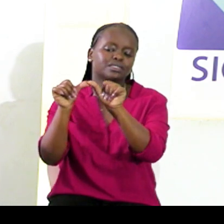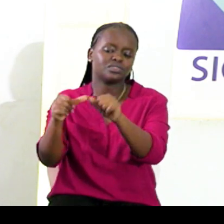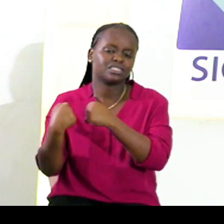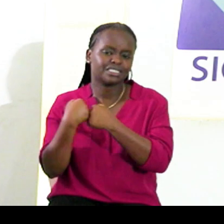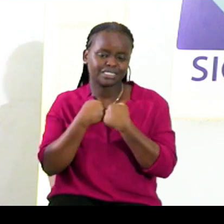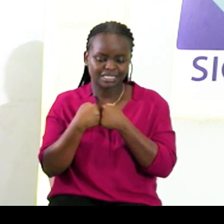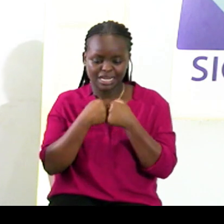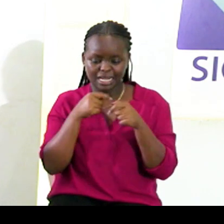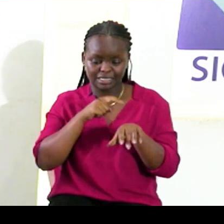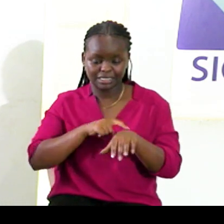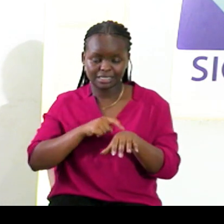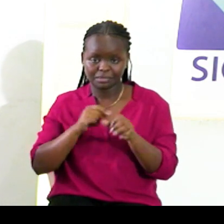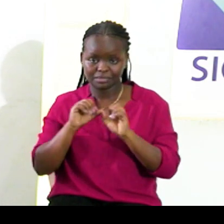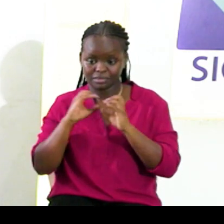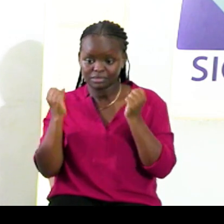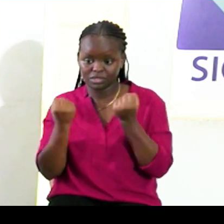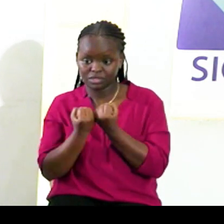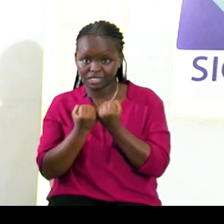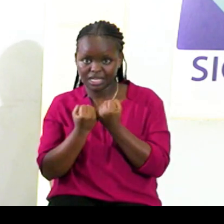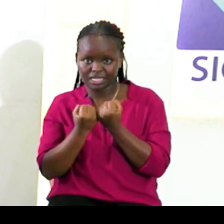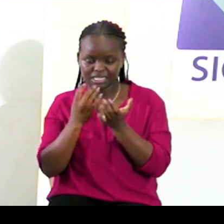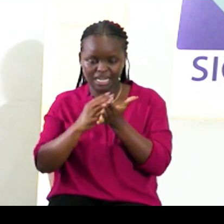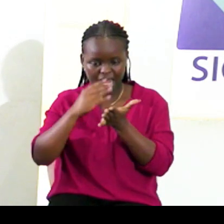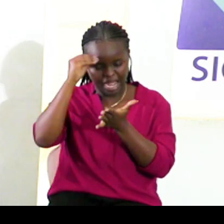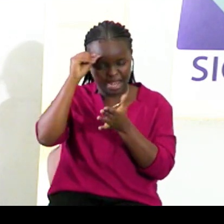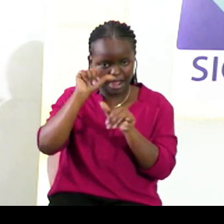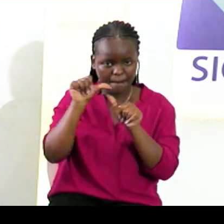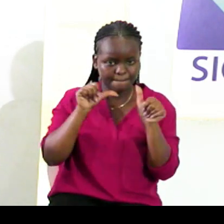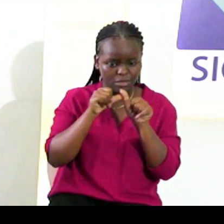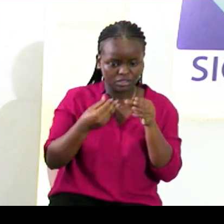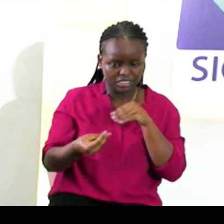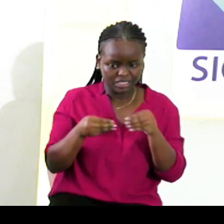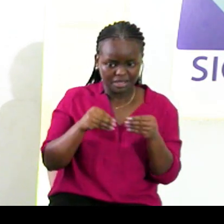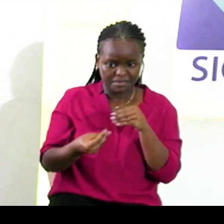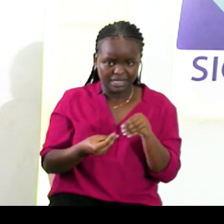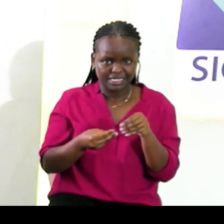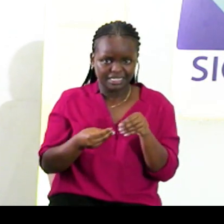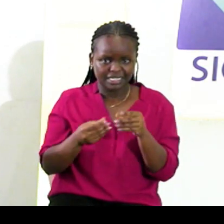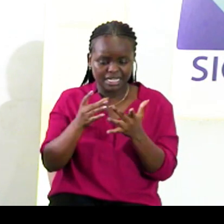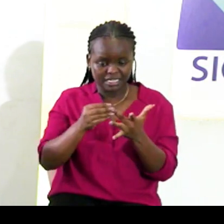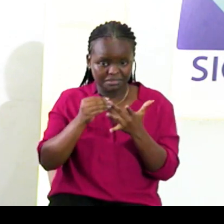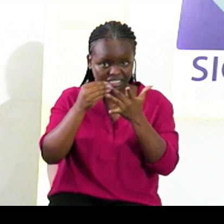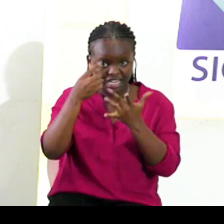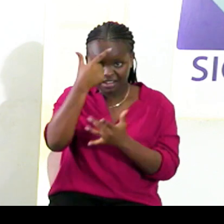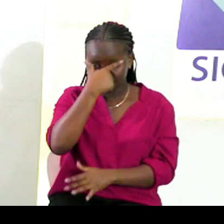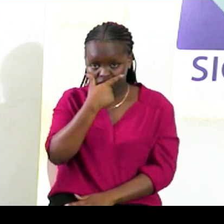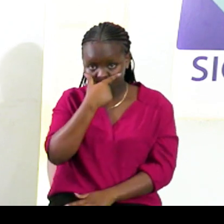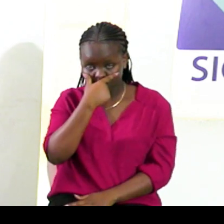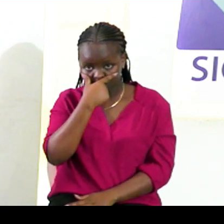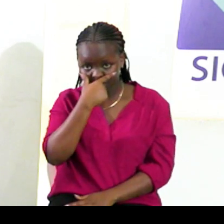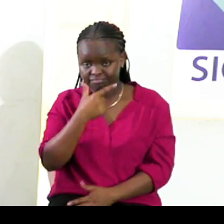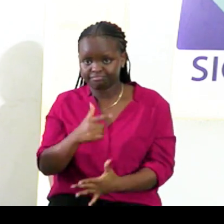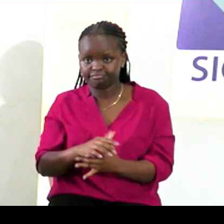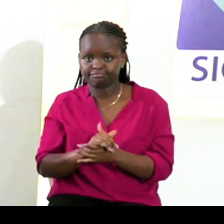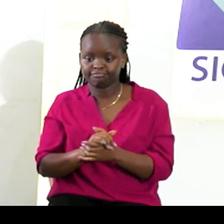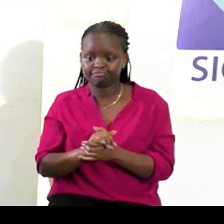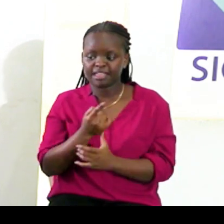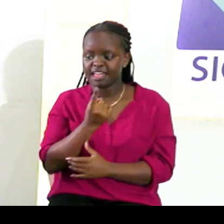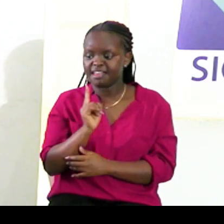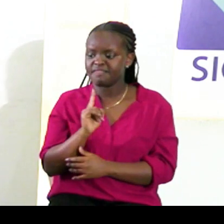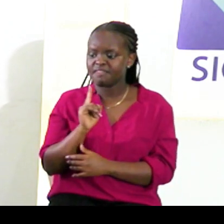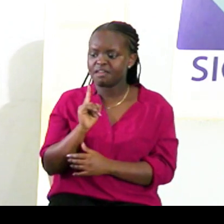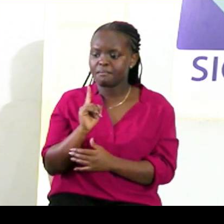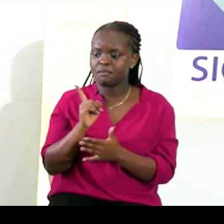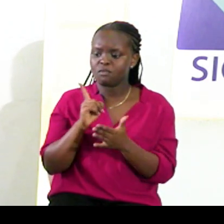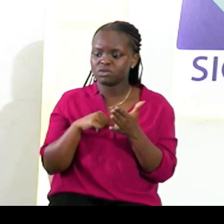when the society comes to learn of your disability, more especially visual, they will